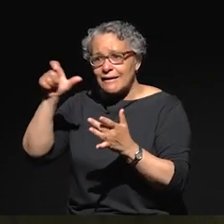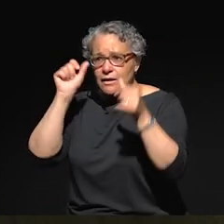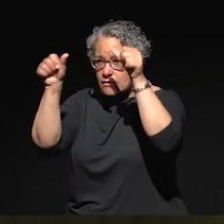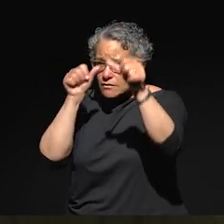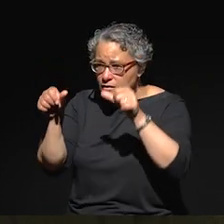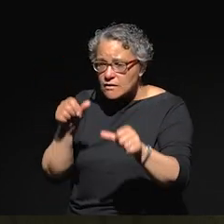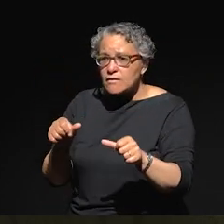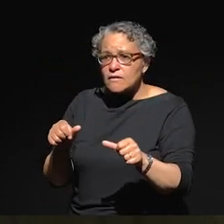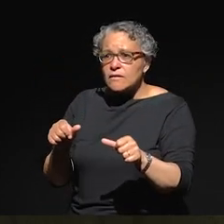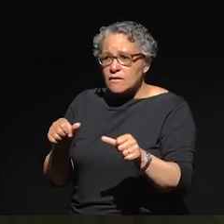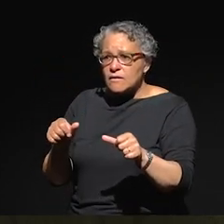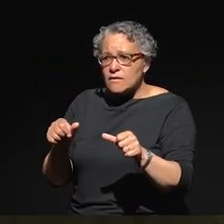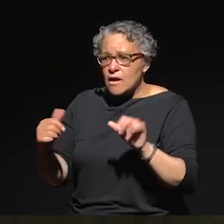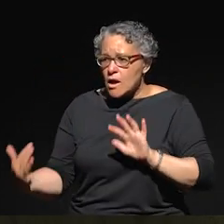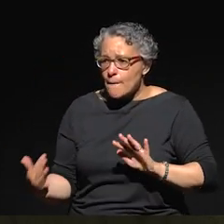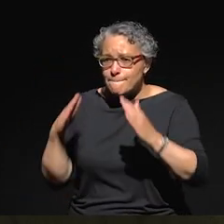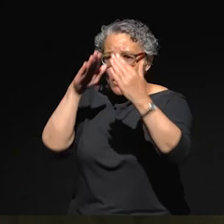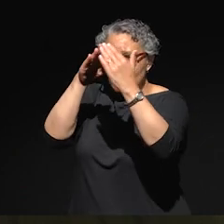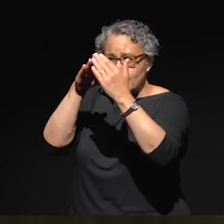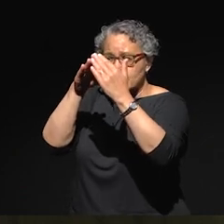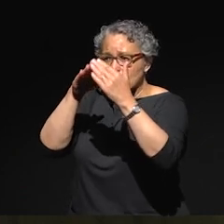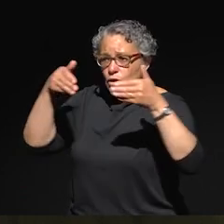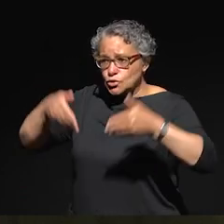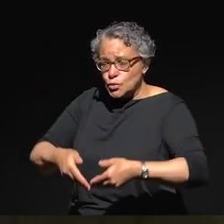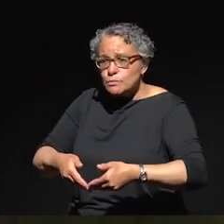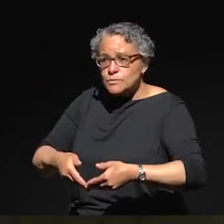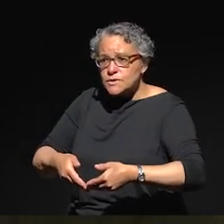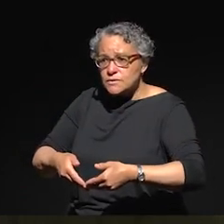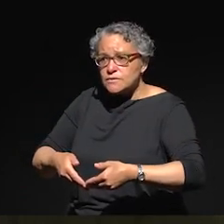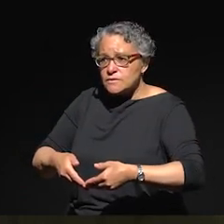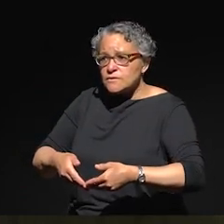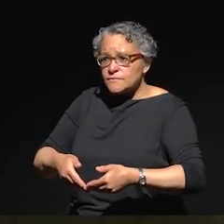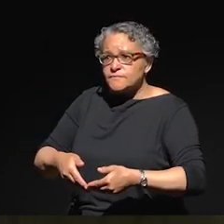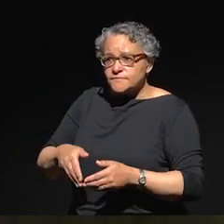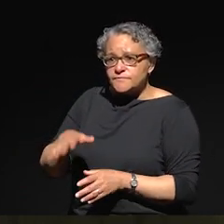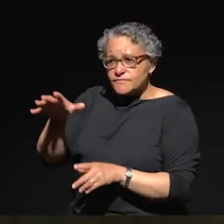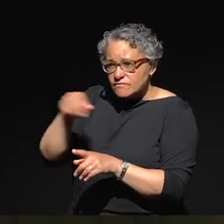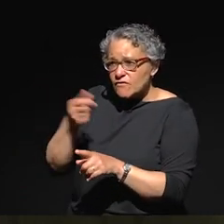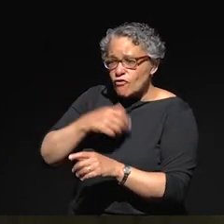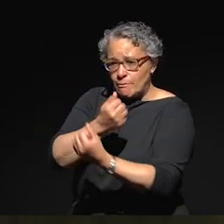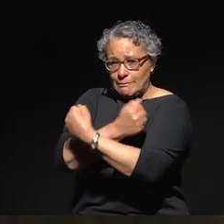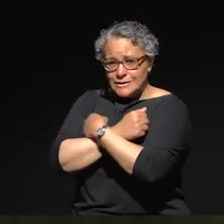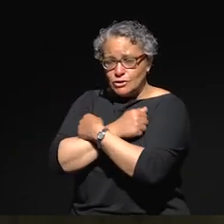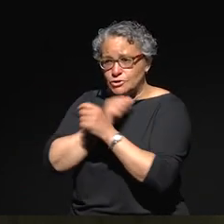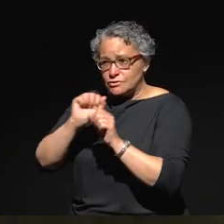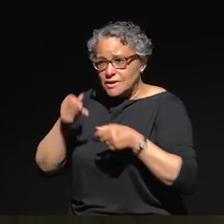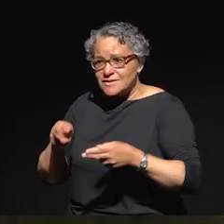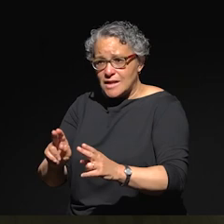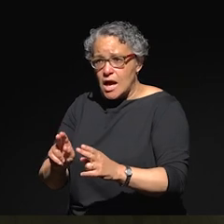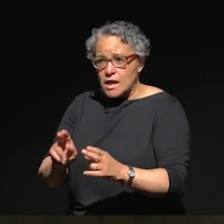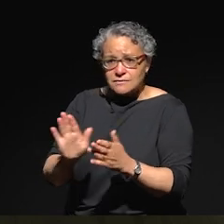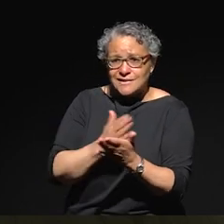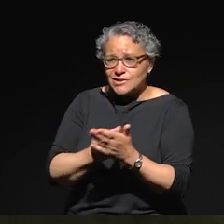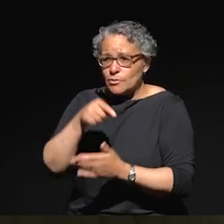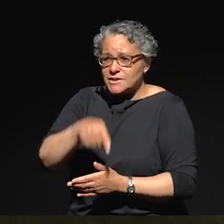these pyramidal tombs, of course, inspired eventually by Egyptian pyramids, but through interpretations in ancient